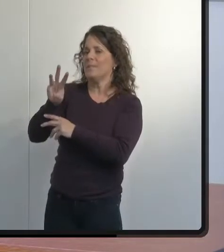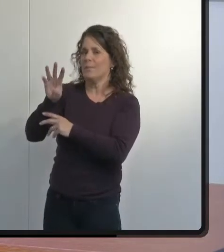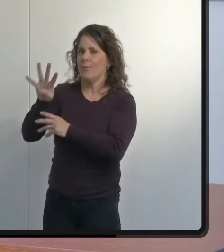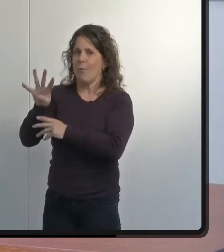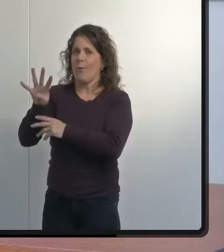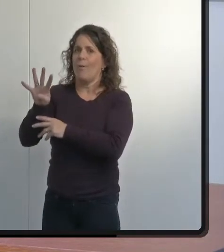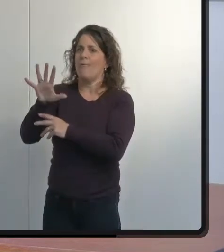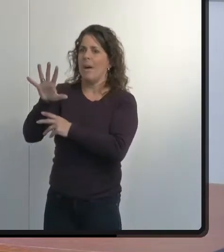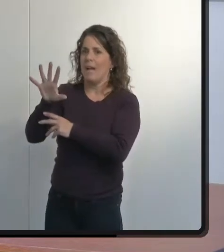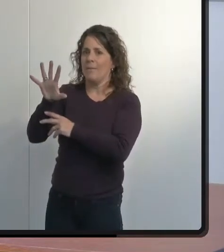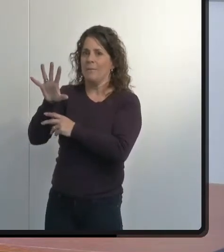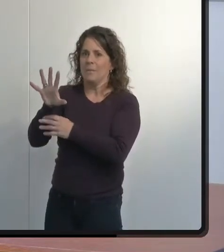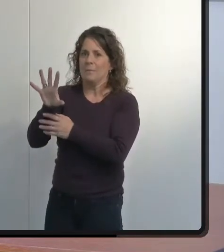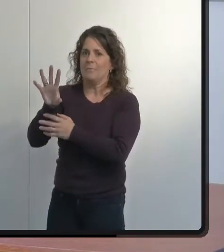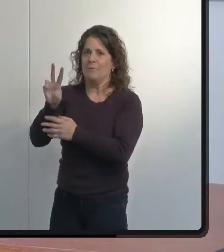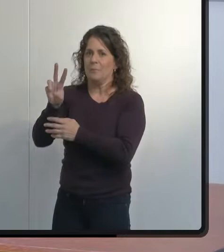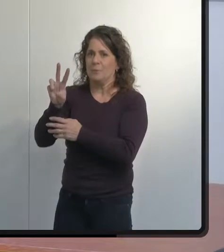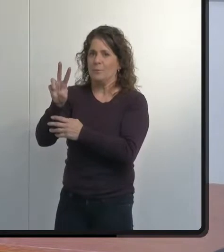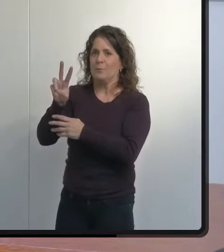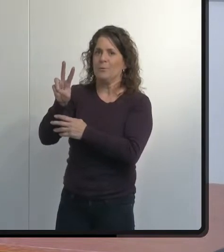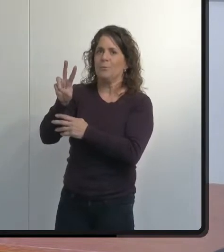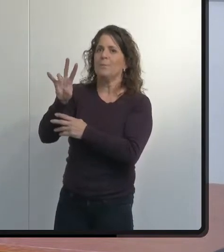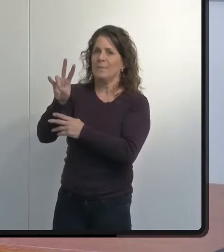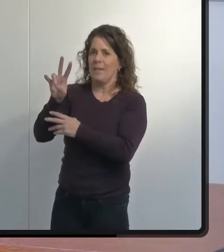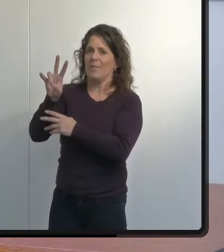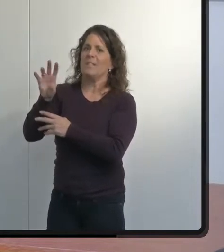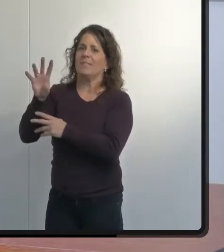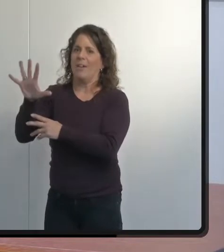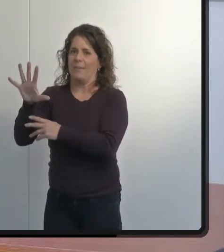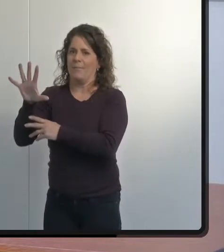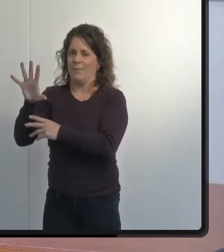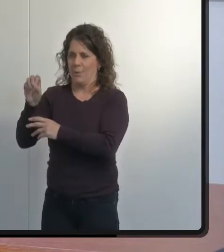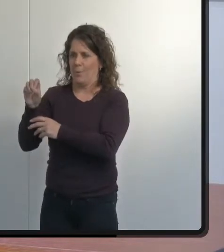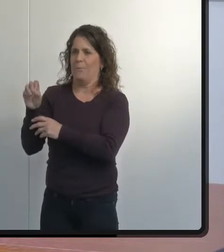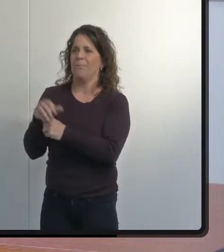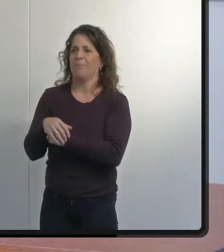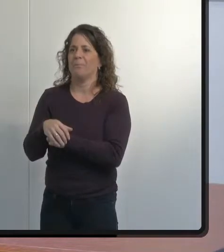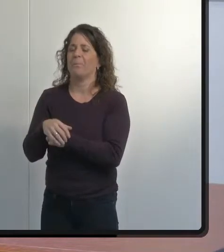805-364-2750 or by visiting the website at